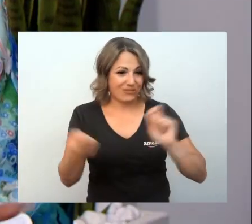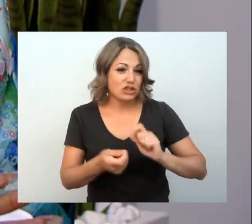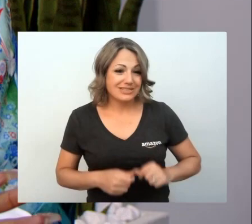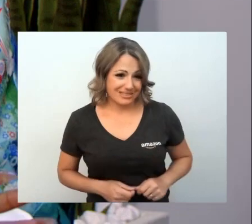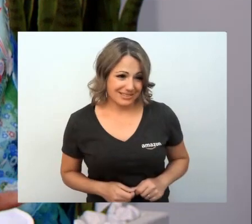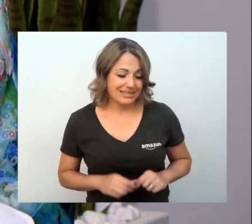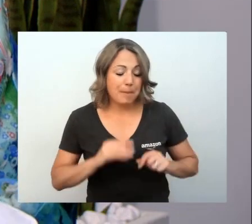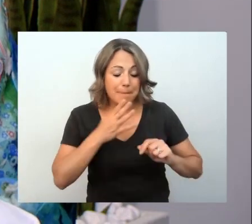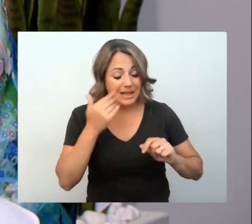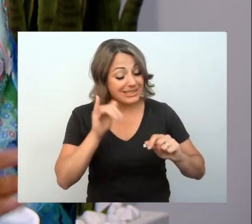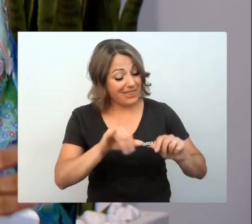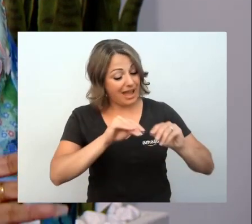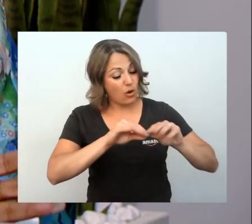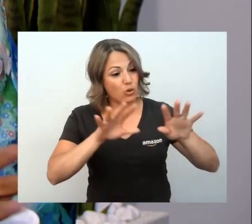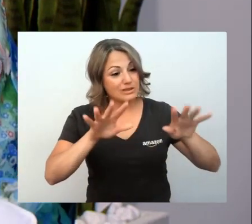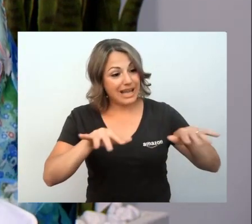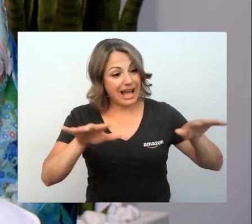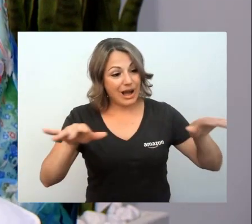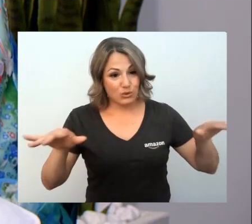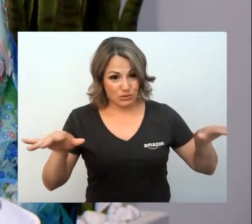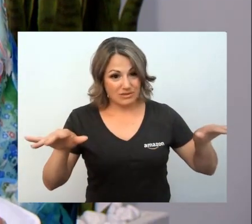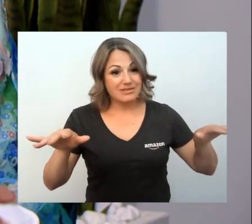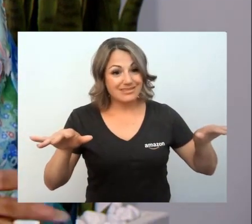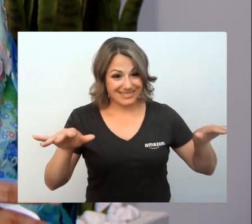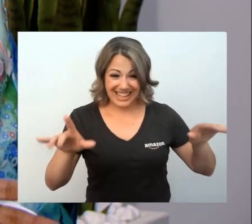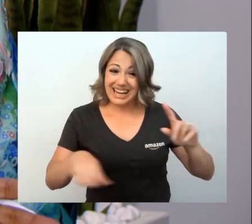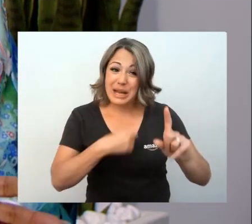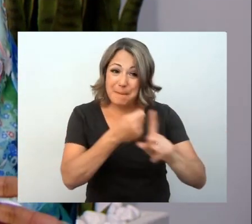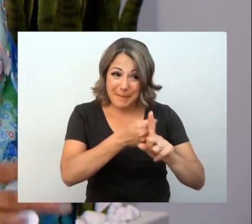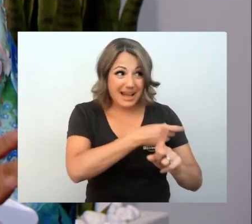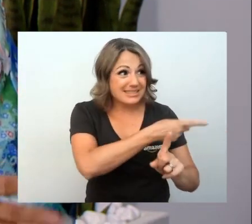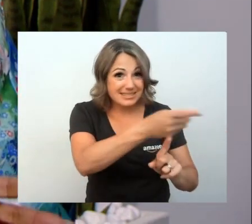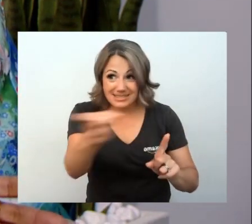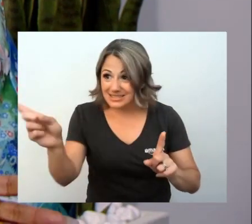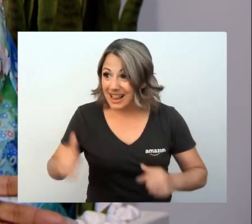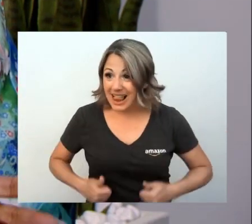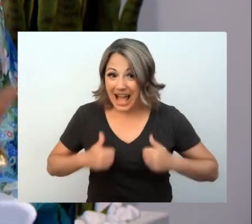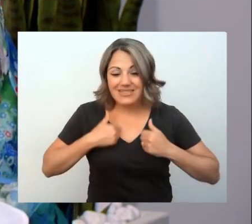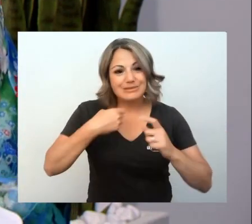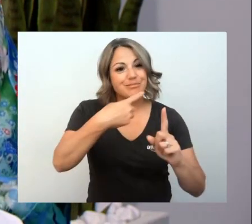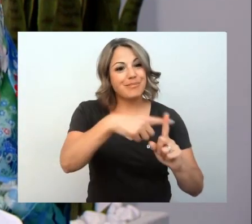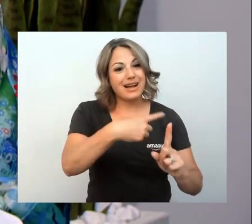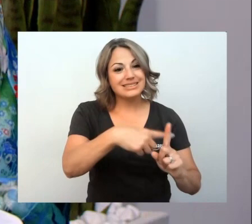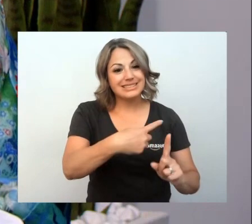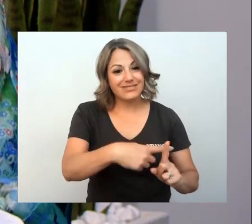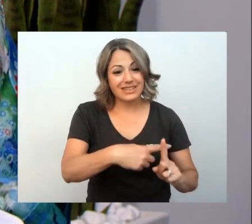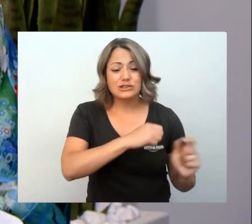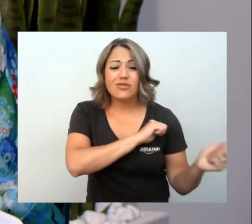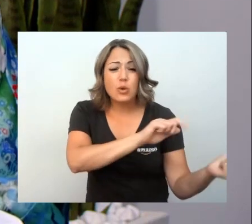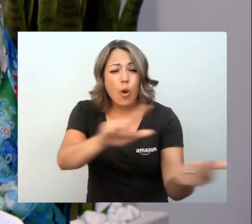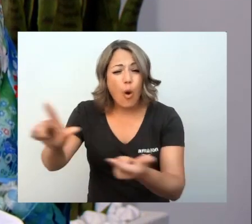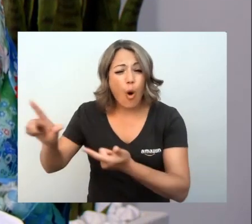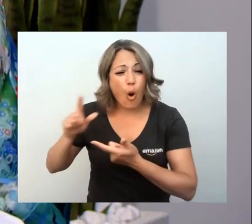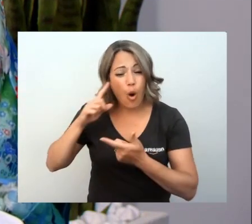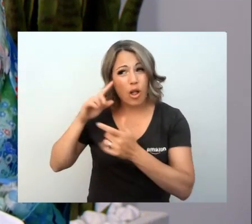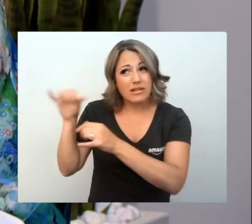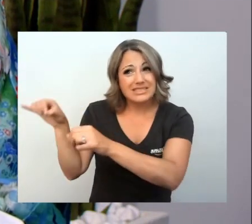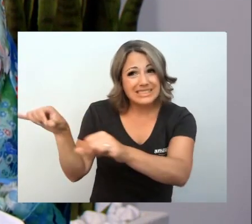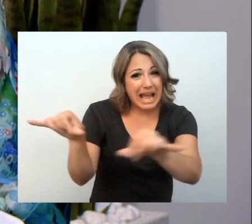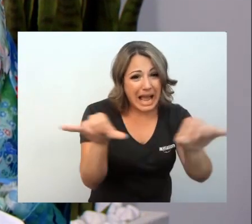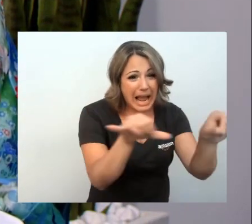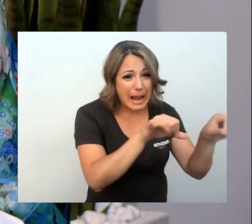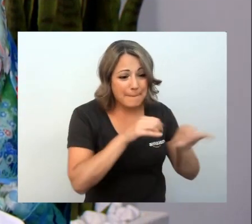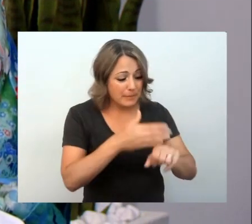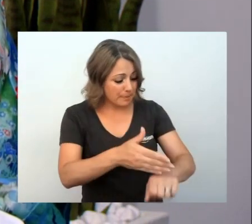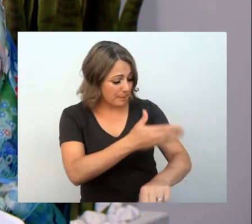it goes out and waves are created and it impacts other people's lives positively. So if we all have that mindset to make